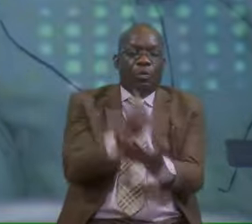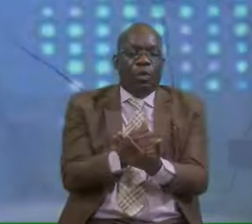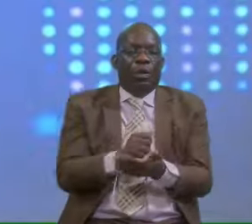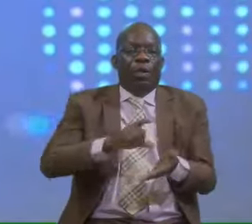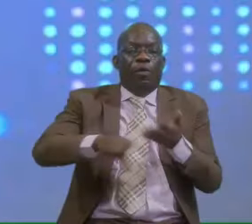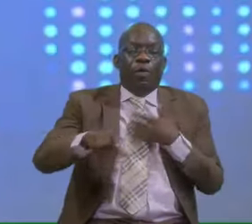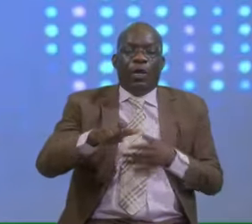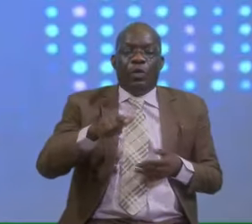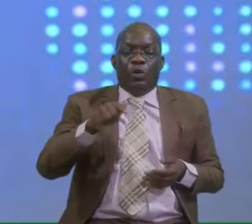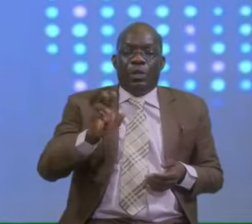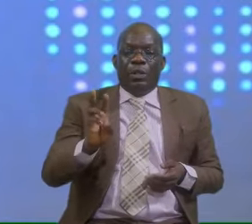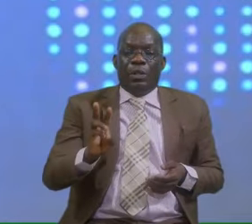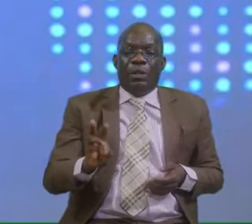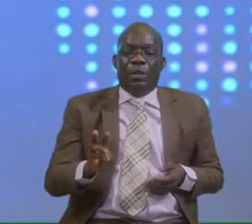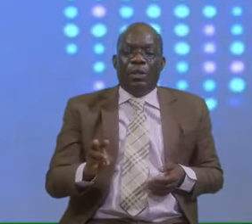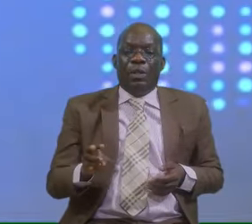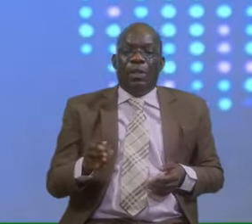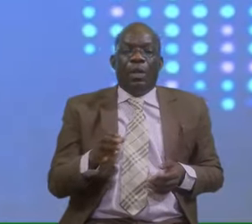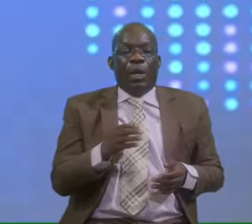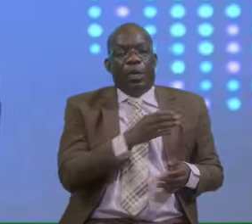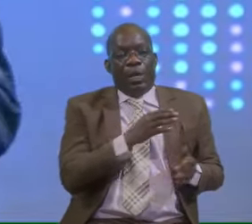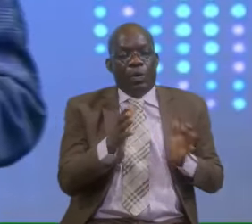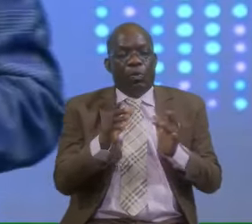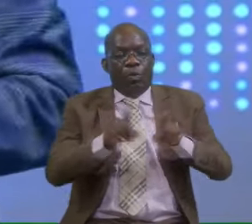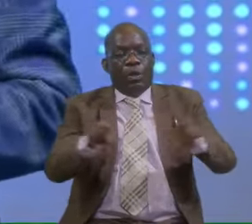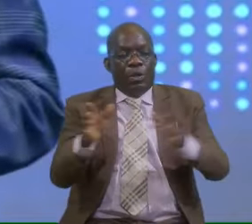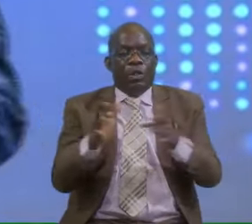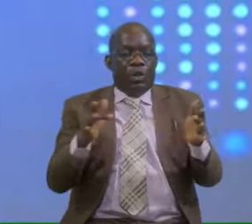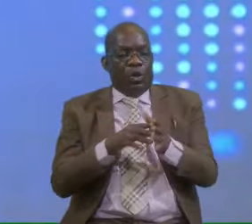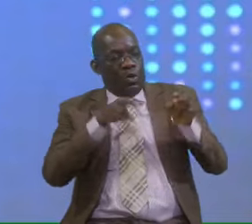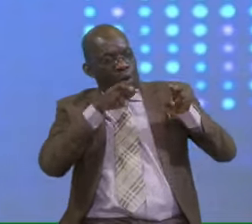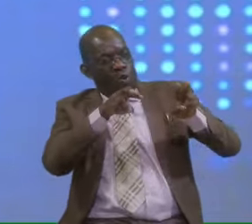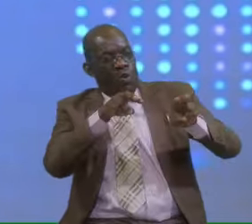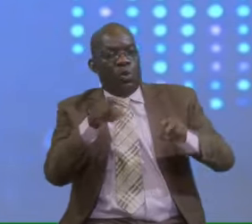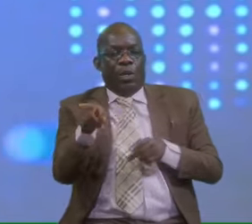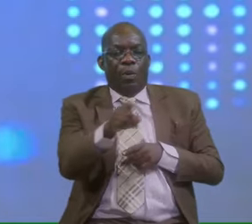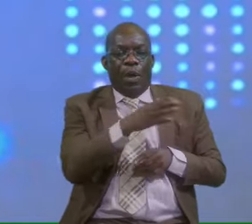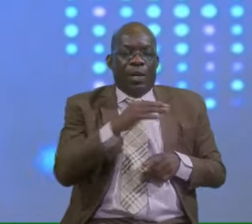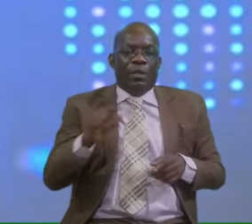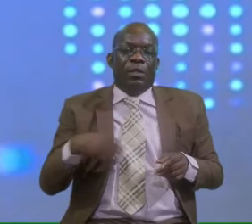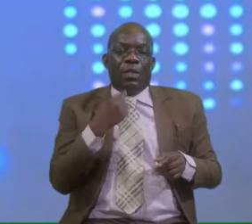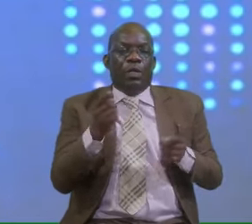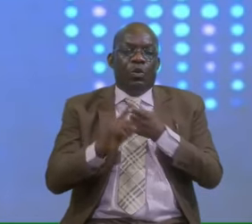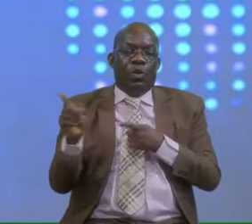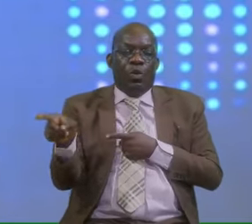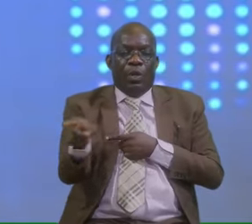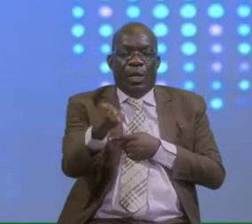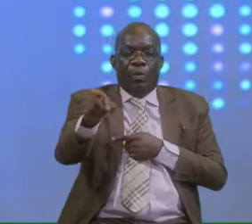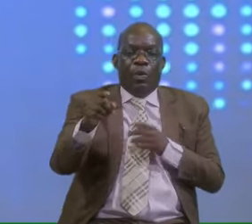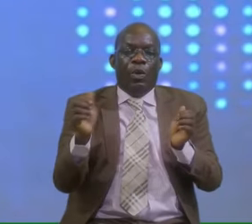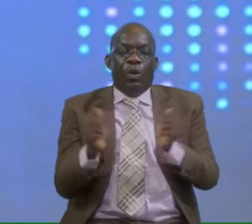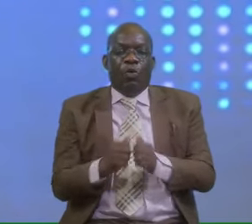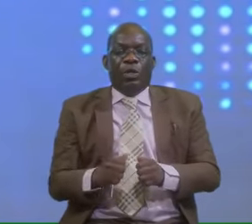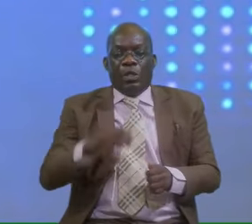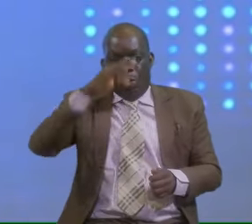but Jesus beheld them and said unto them, with men